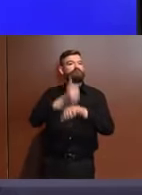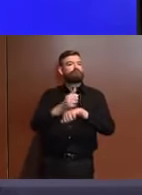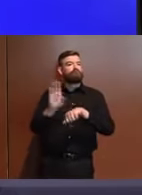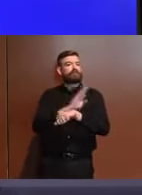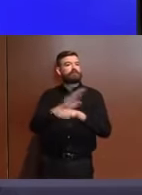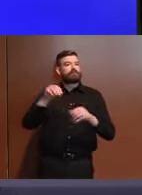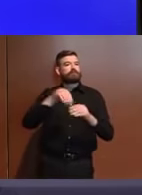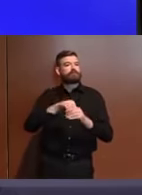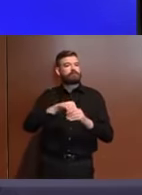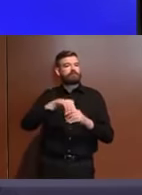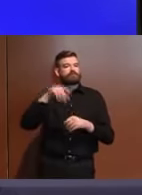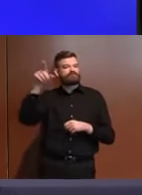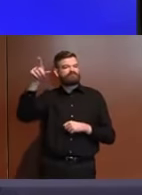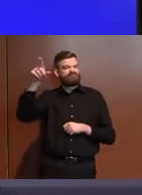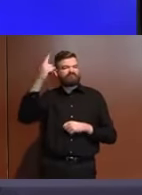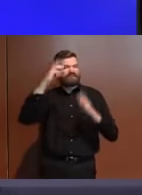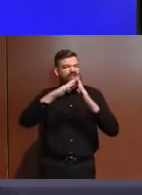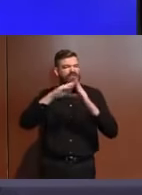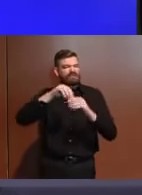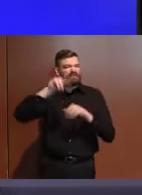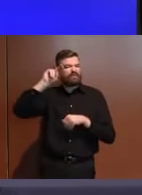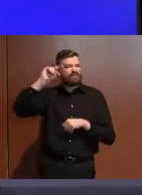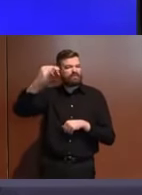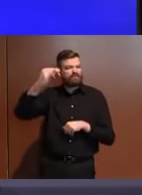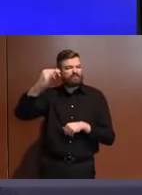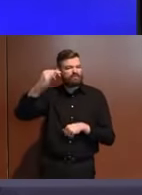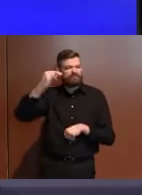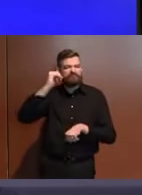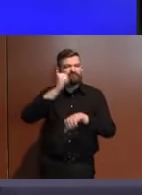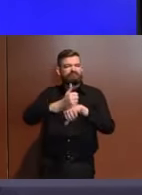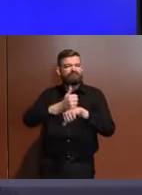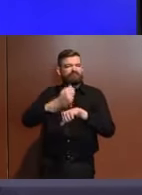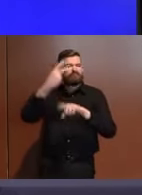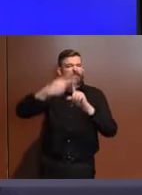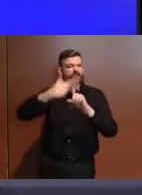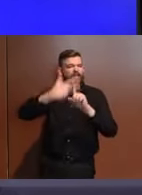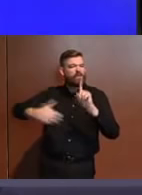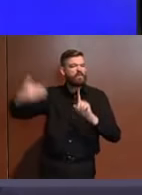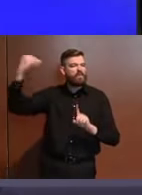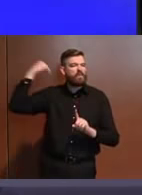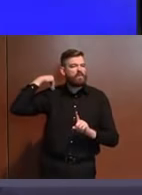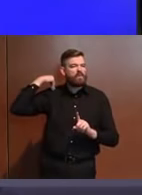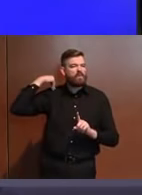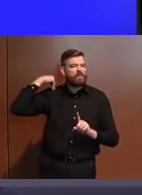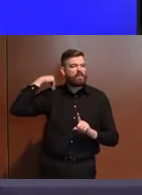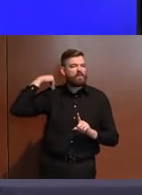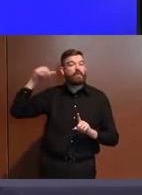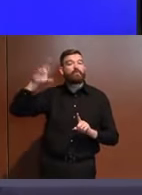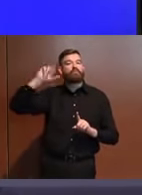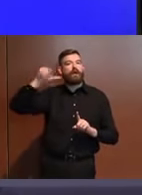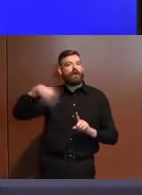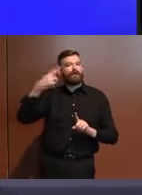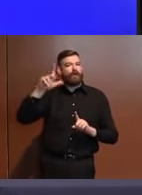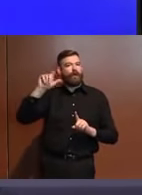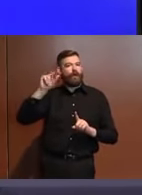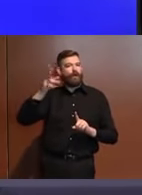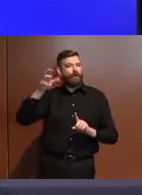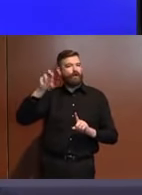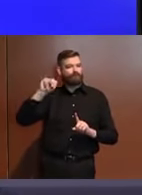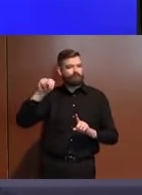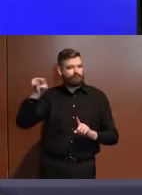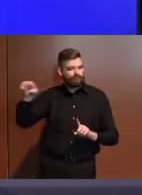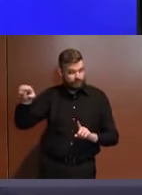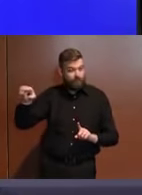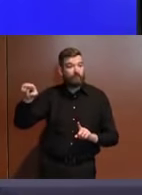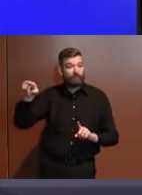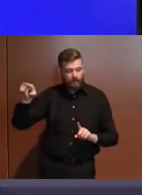opened up their offices several months ago. And he came to me today, and we're tracking this down. They're prepared to step up in a